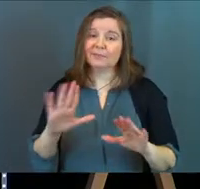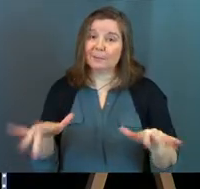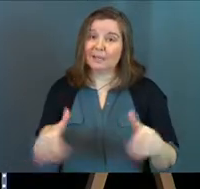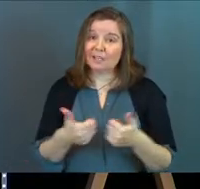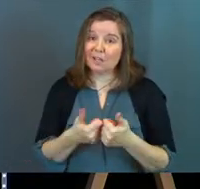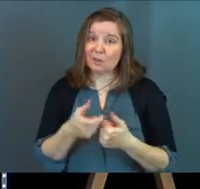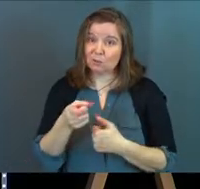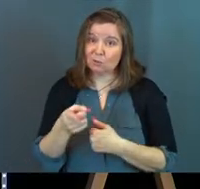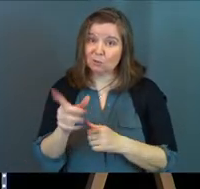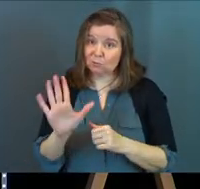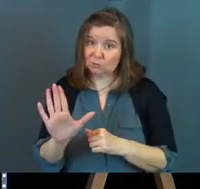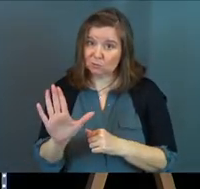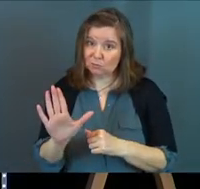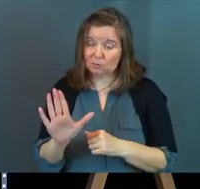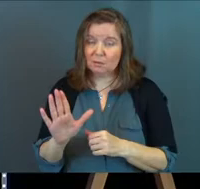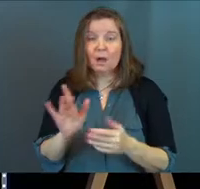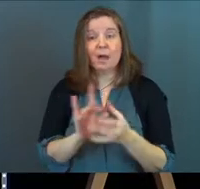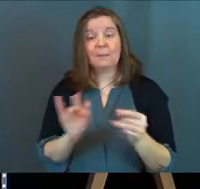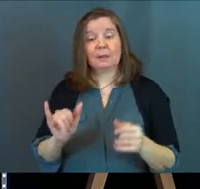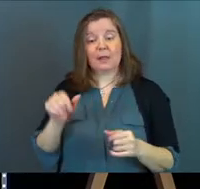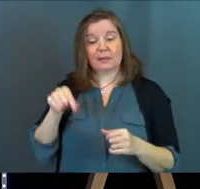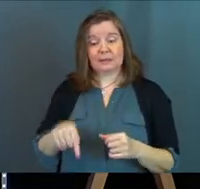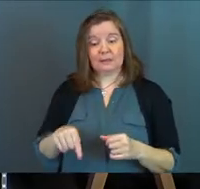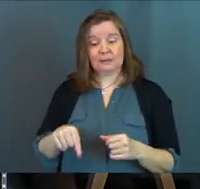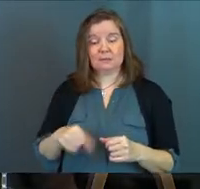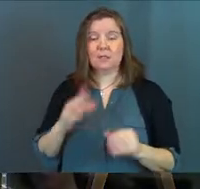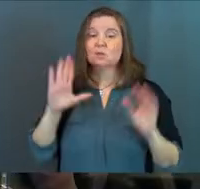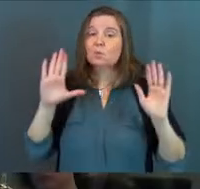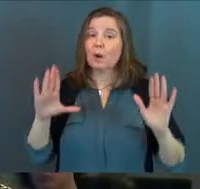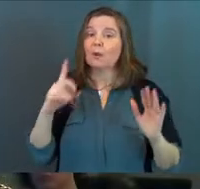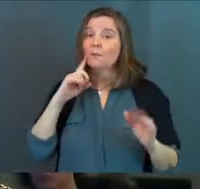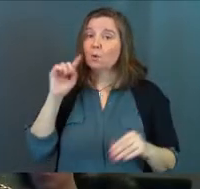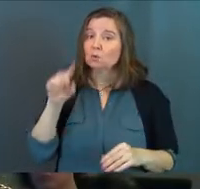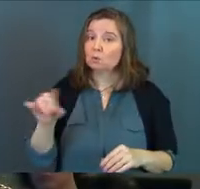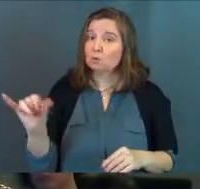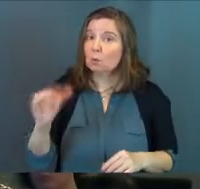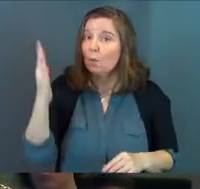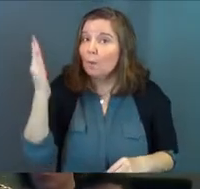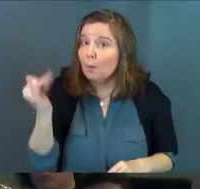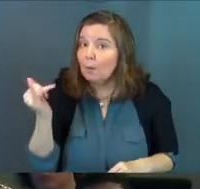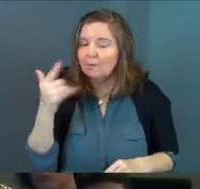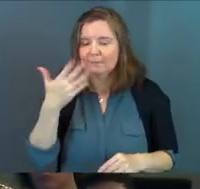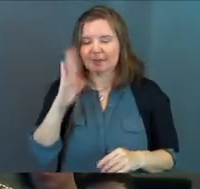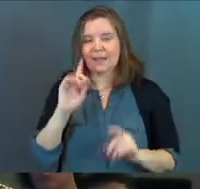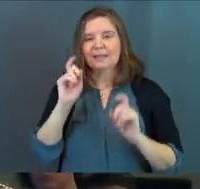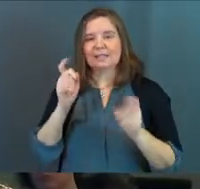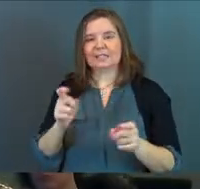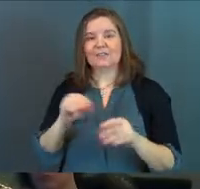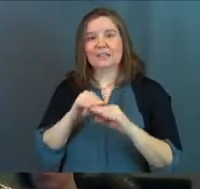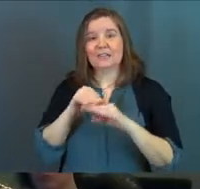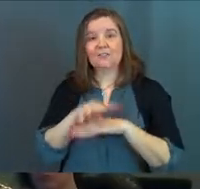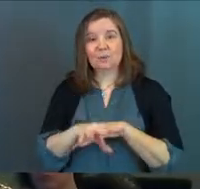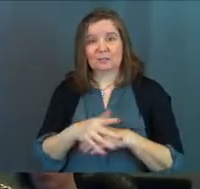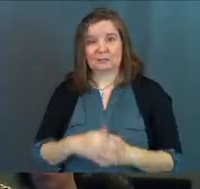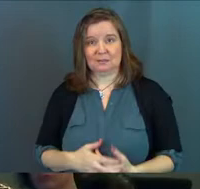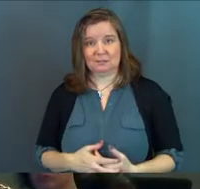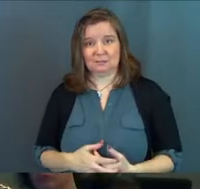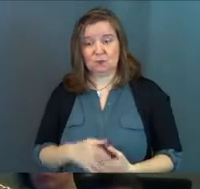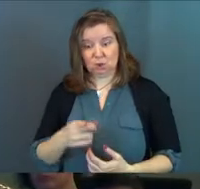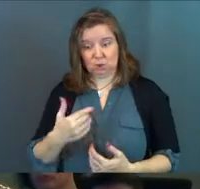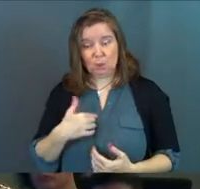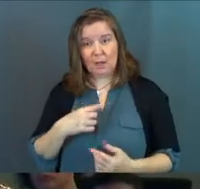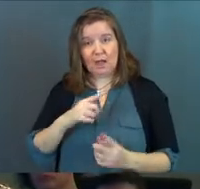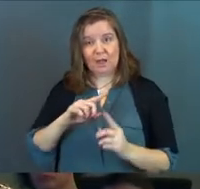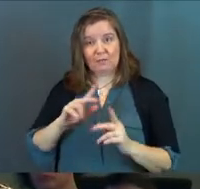just challenge you. A message like this is wonderful for you because God has given you influence. You